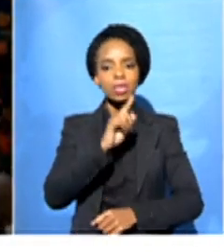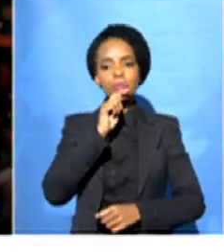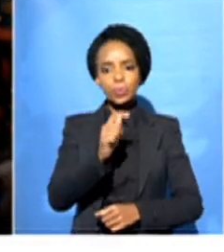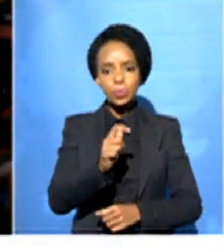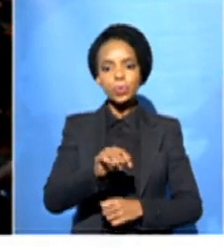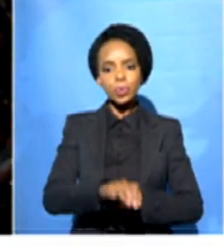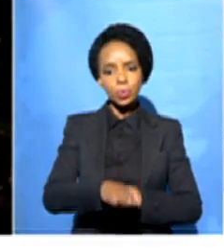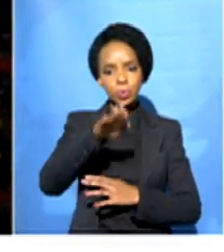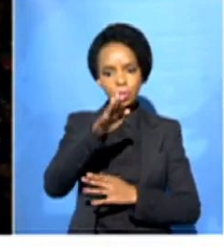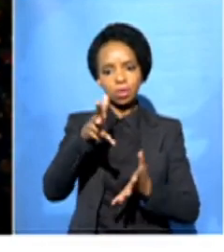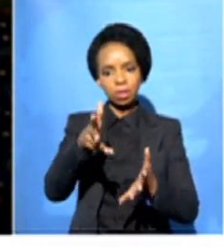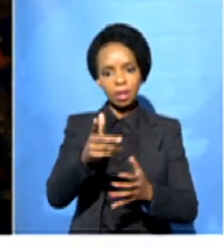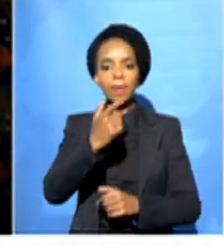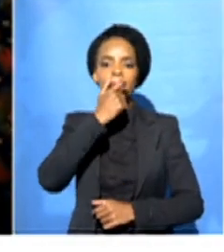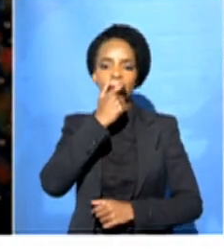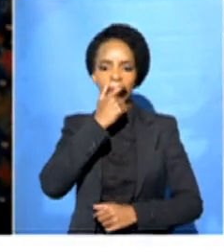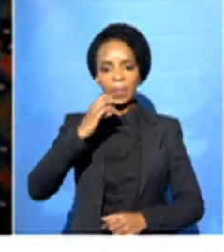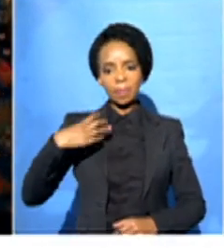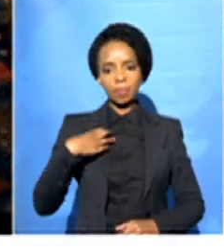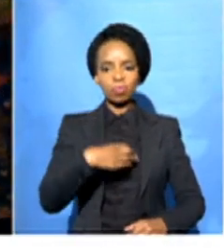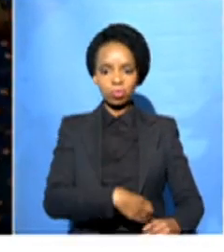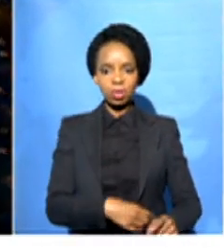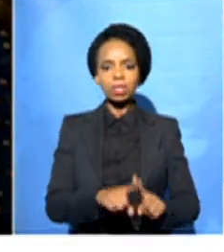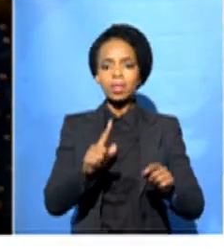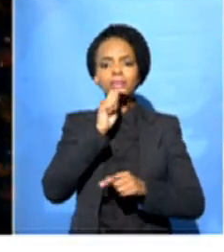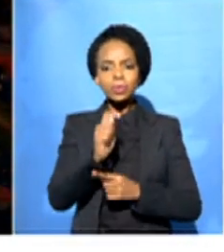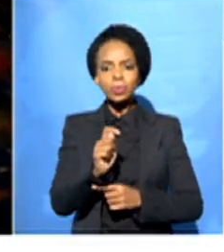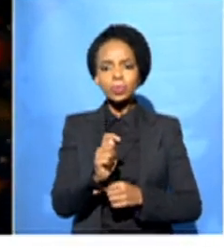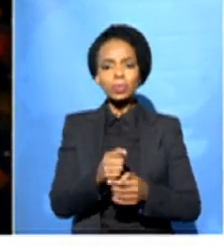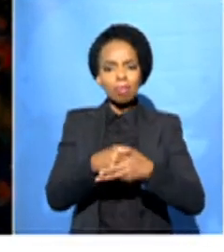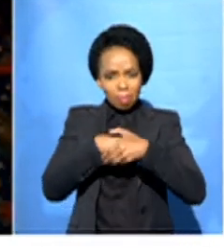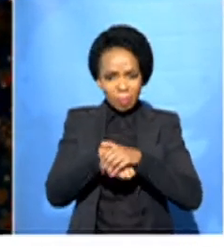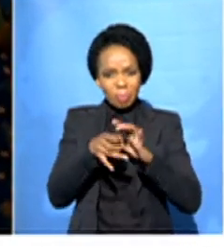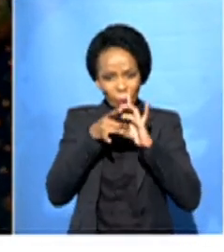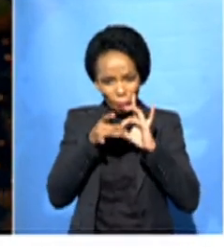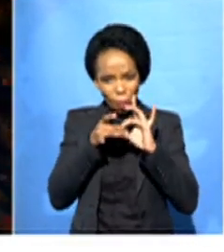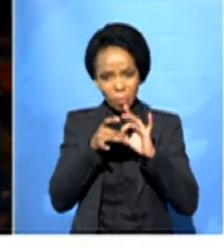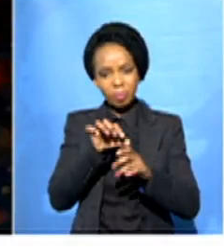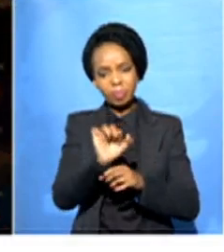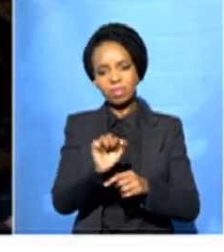And if the polls are anything to go by, there's a huge contestation between his party